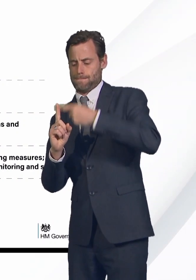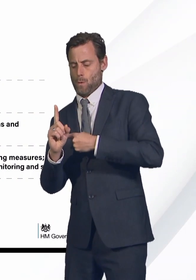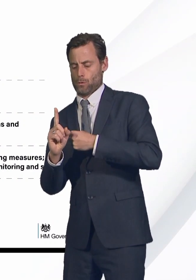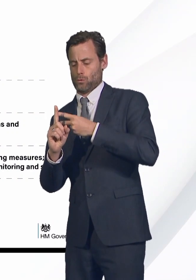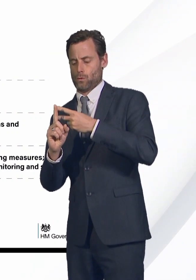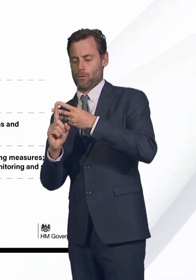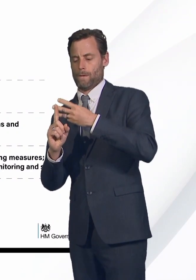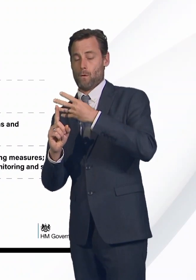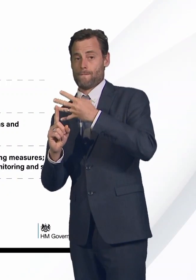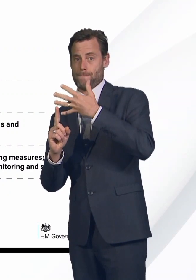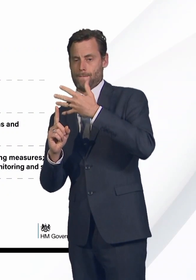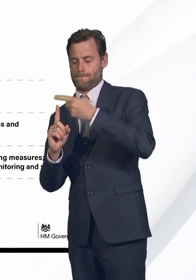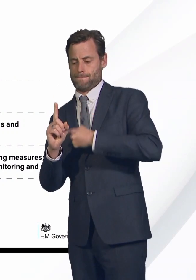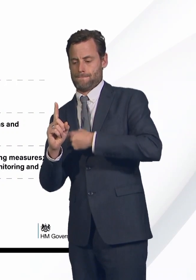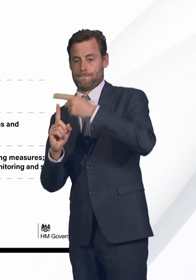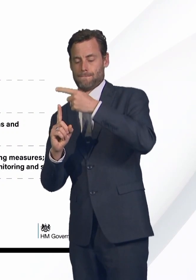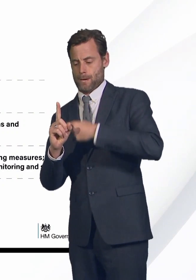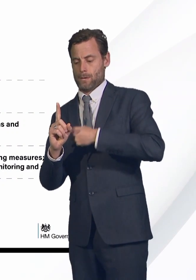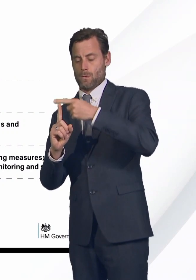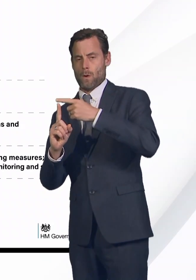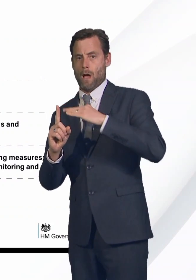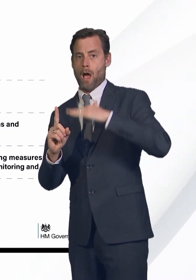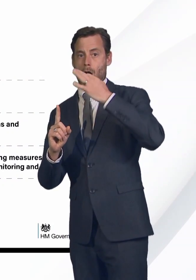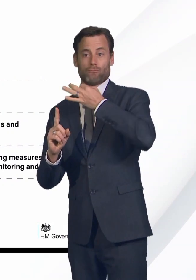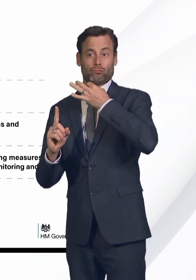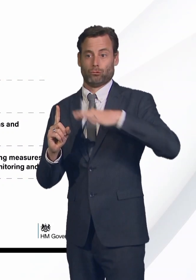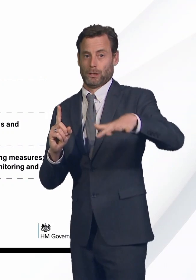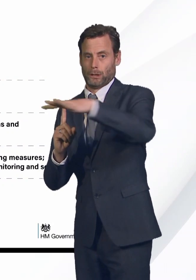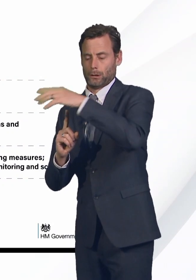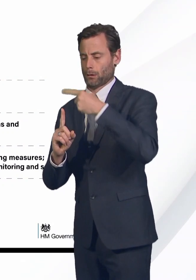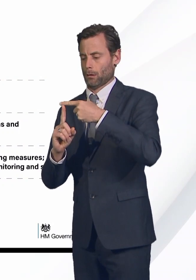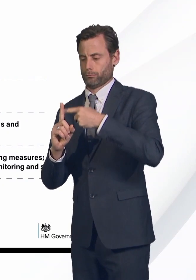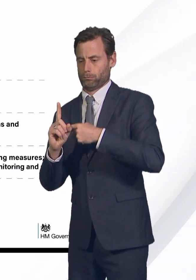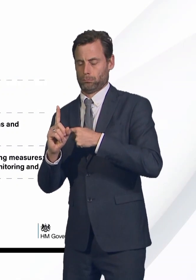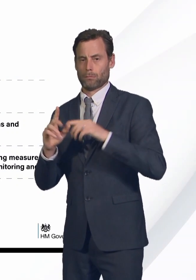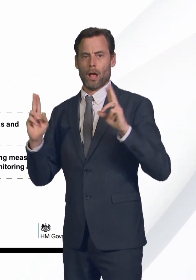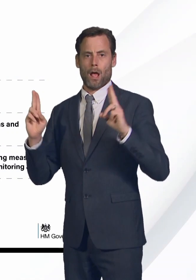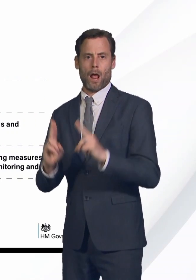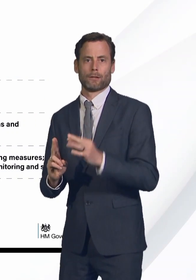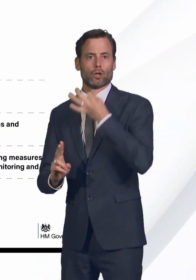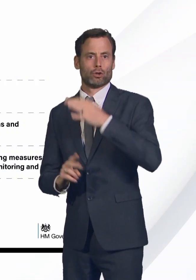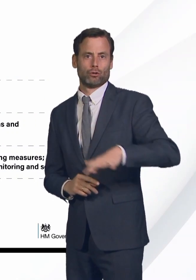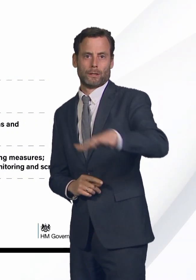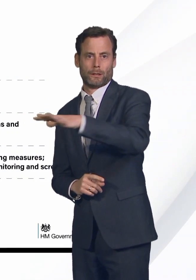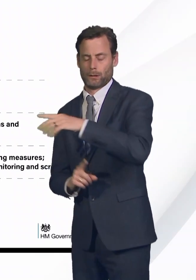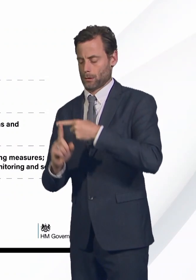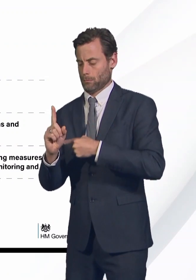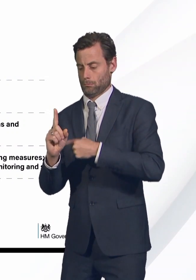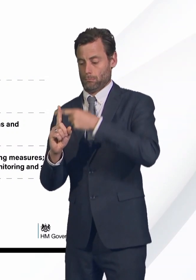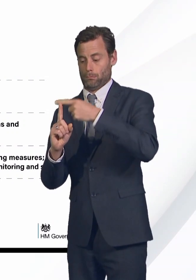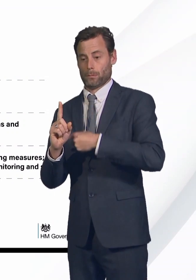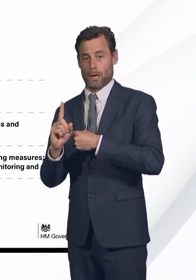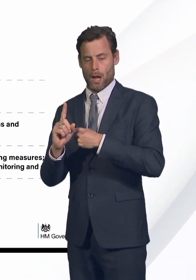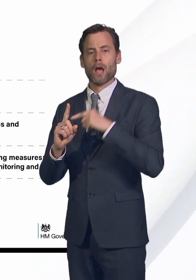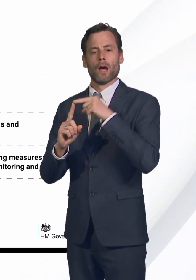each relating to the level of threat posed by the virus. The alert level will be based primarily on the R value